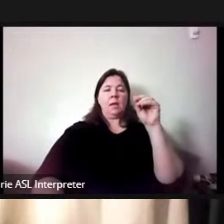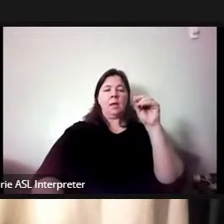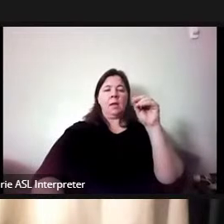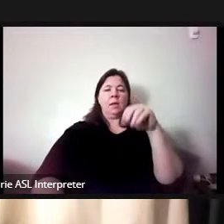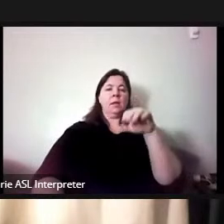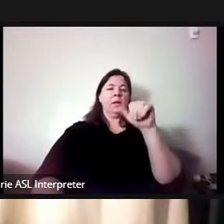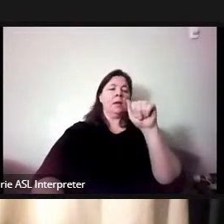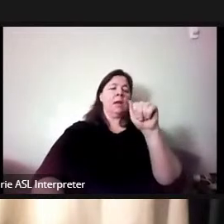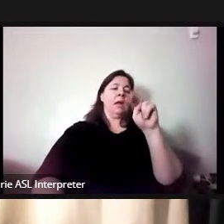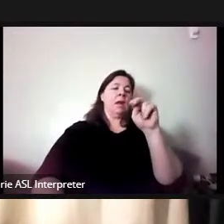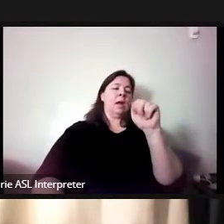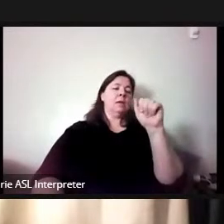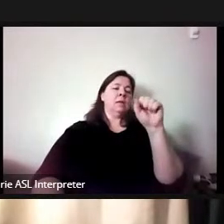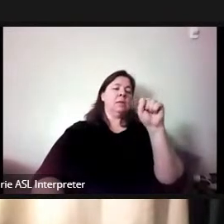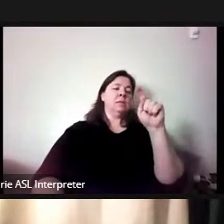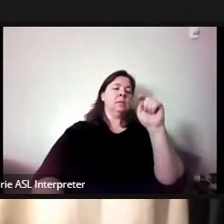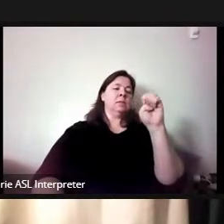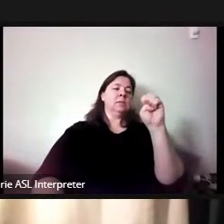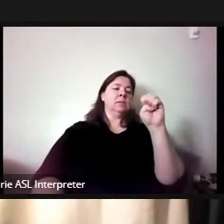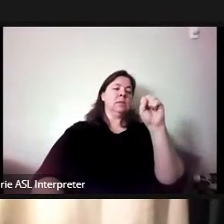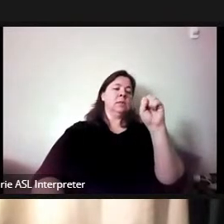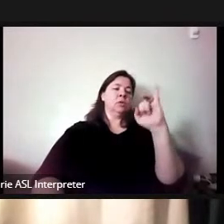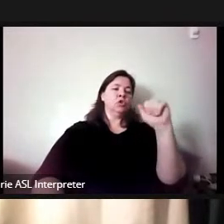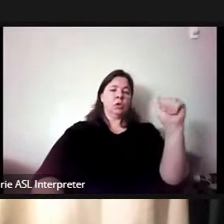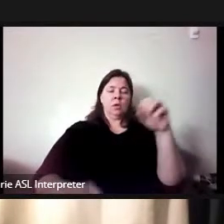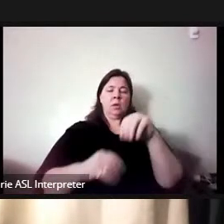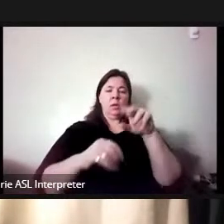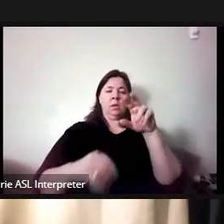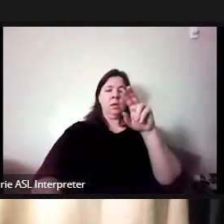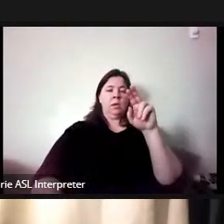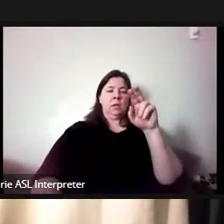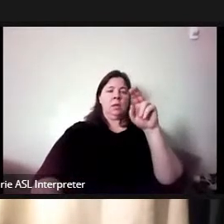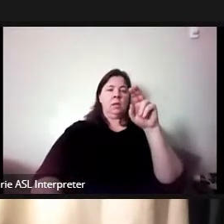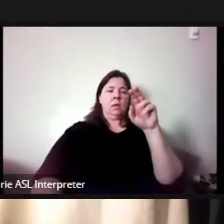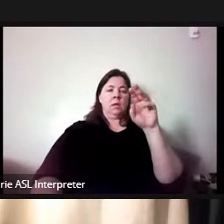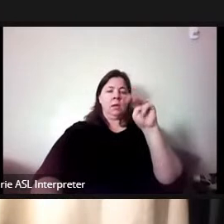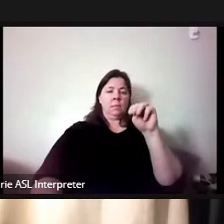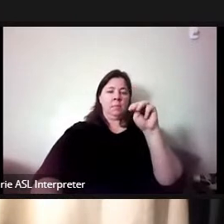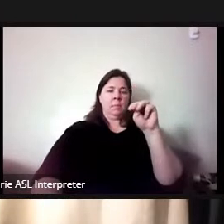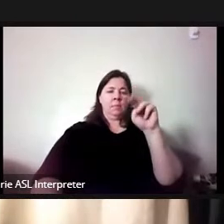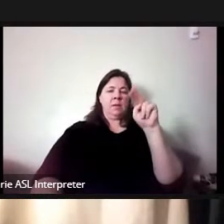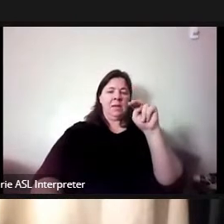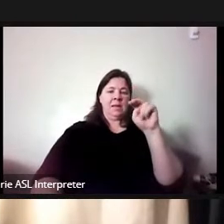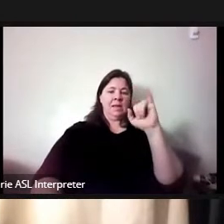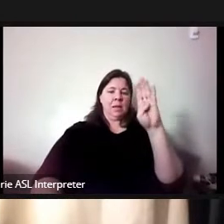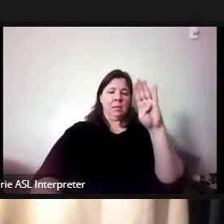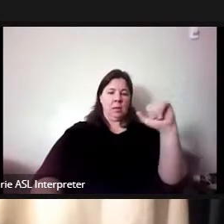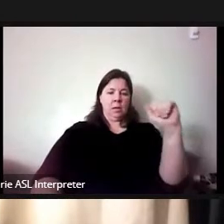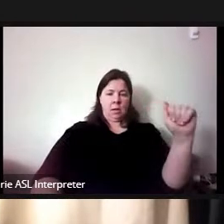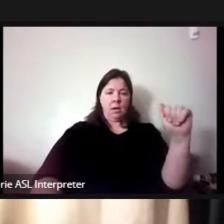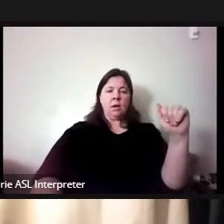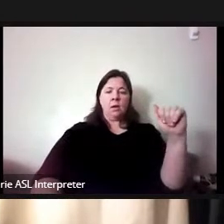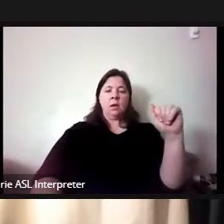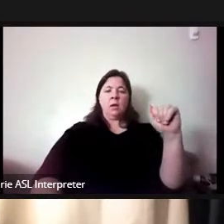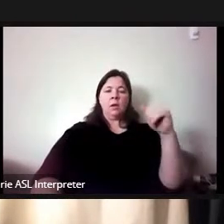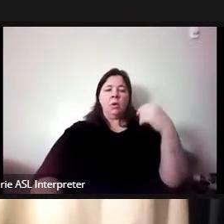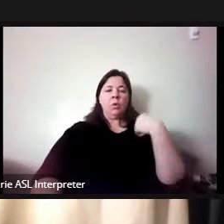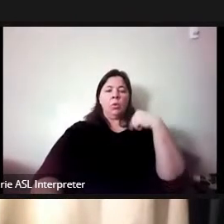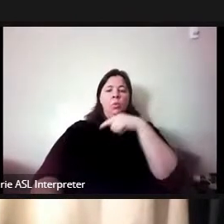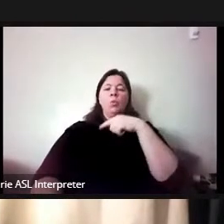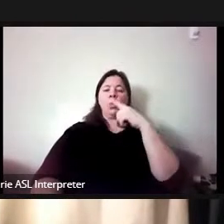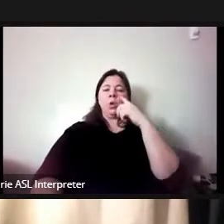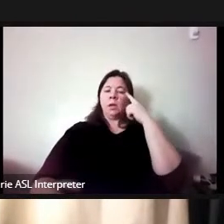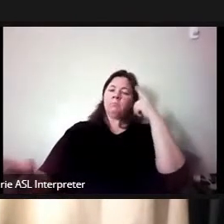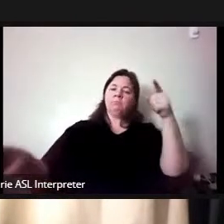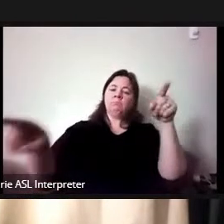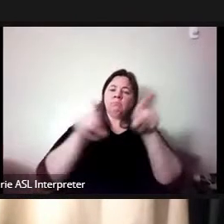Namibia were the ones who first came up with the idea, and they brought it to me, and we were all on board with it,